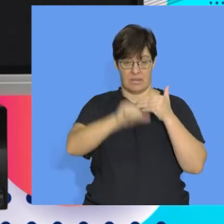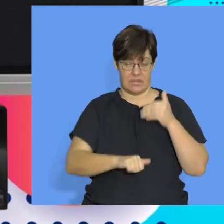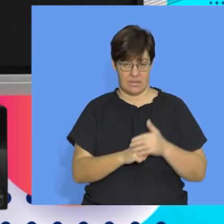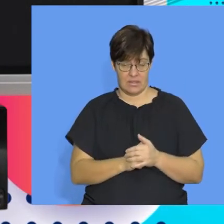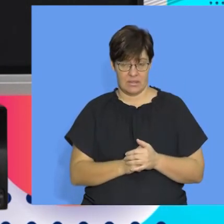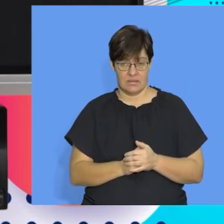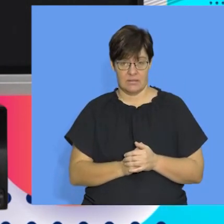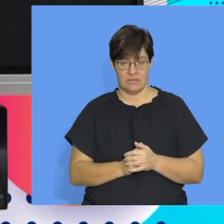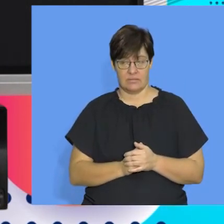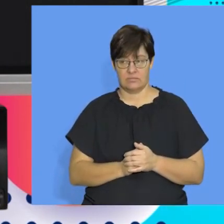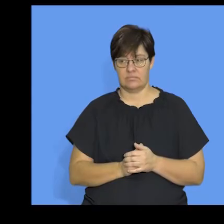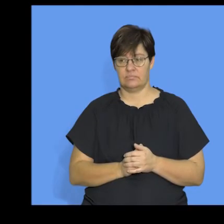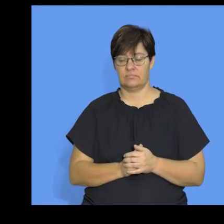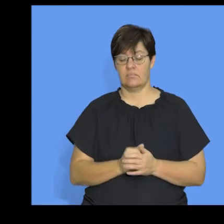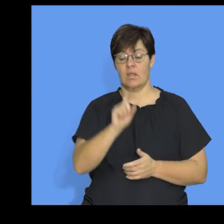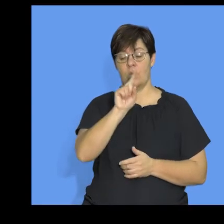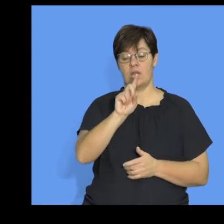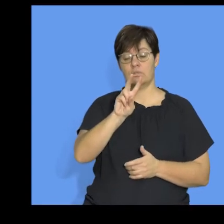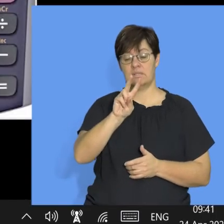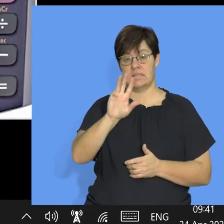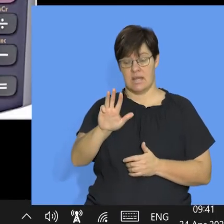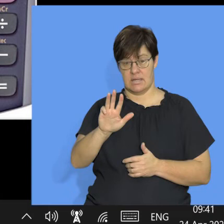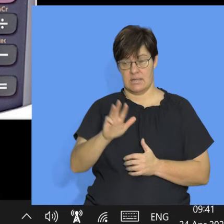one, take the